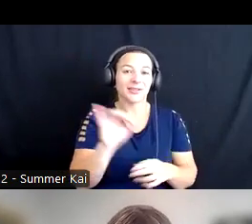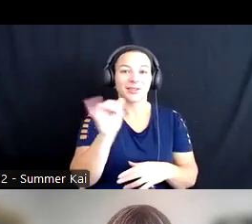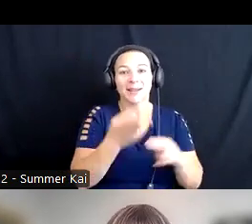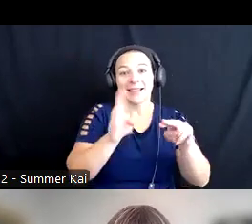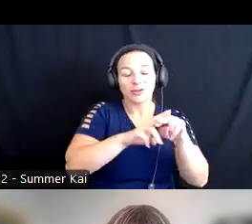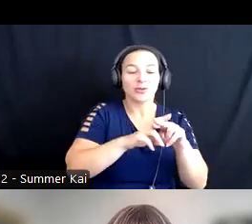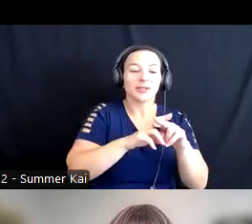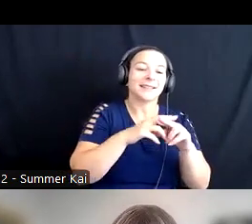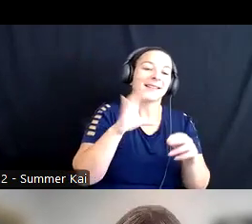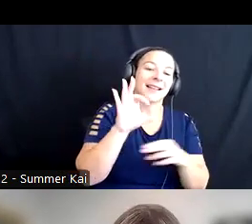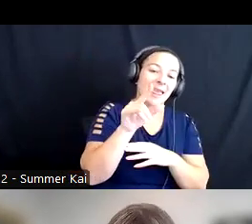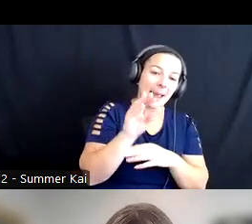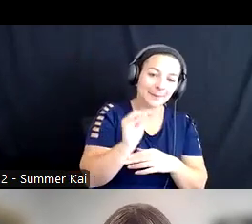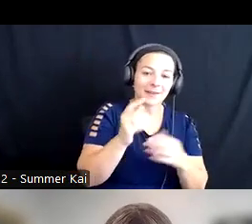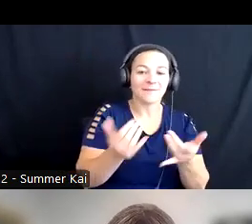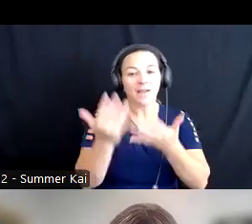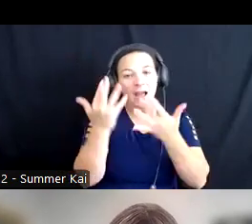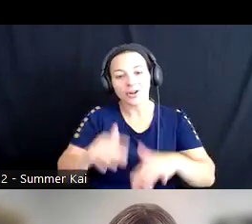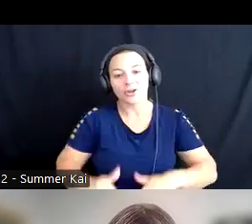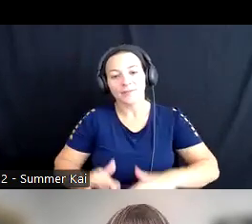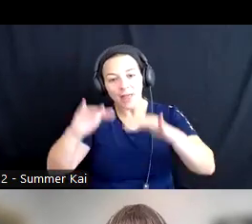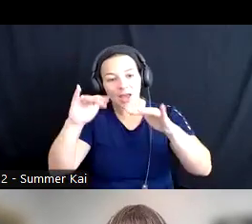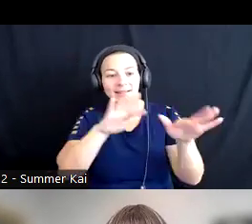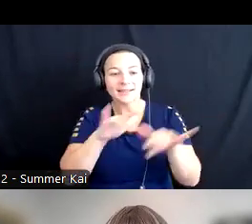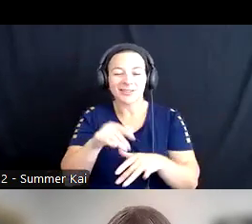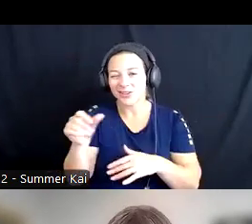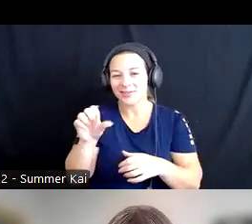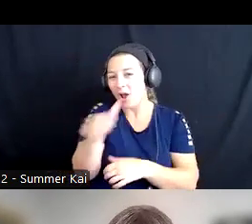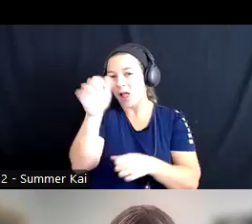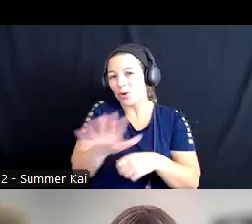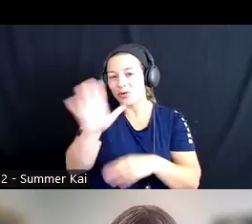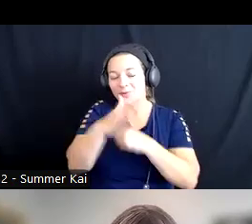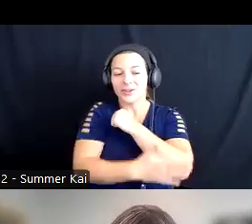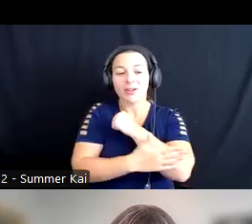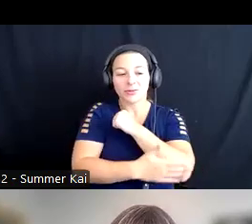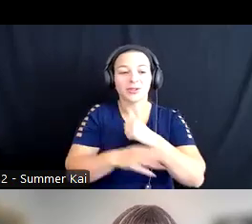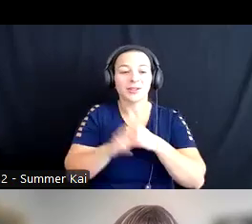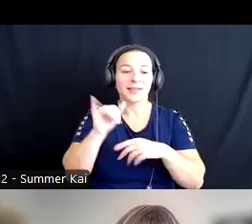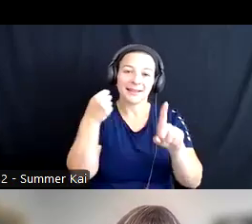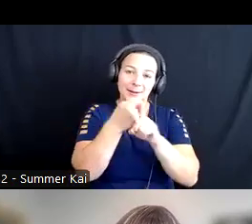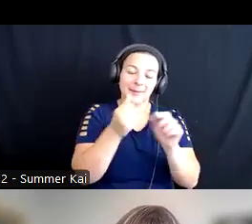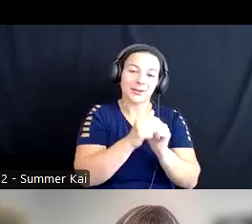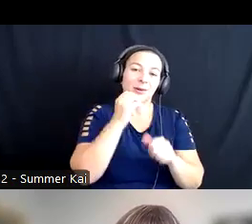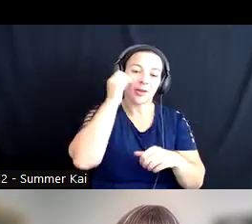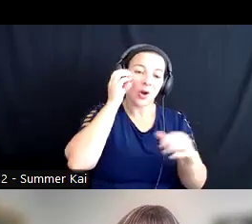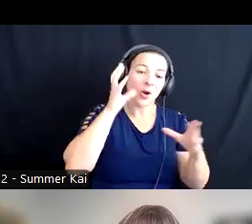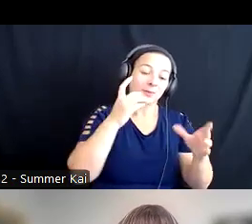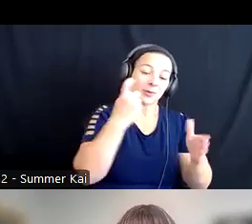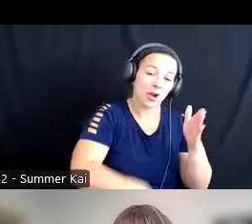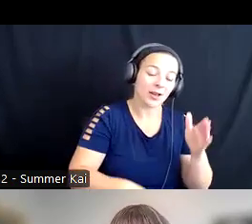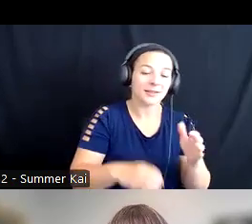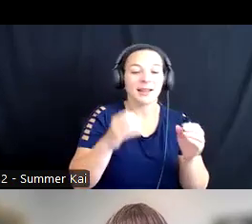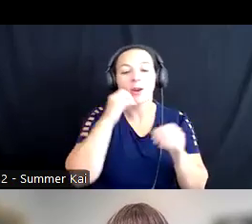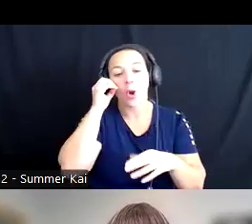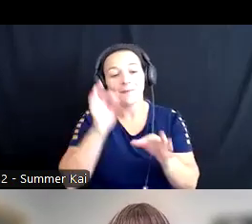fires, floods, and other events in California and also elsewhere in the country, and its potential impact on housing costs and home values. So